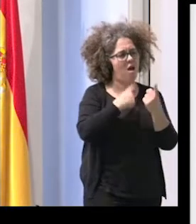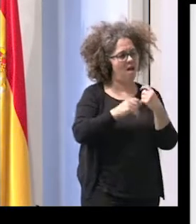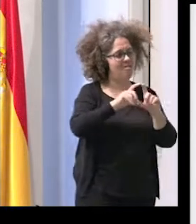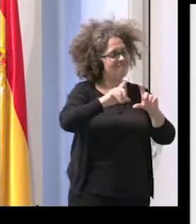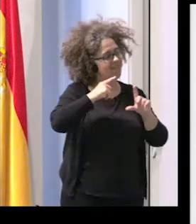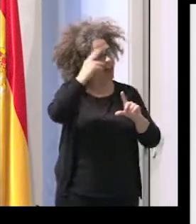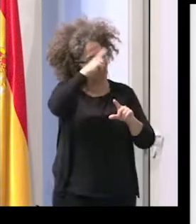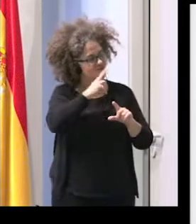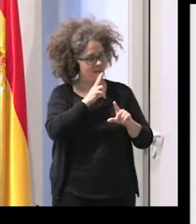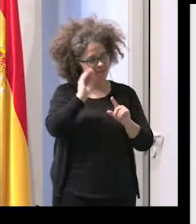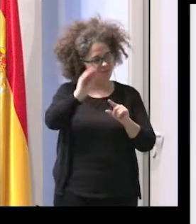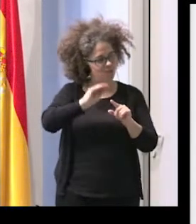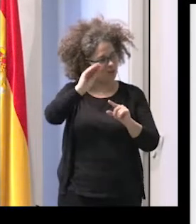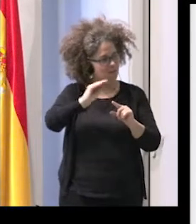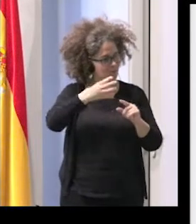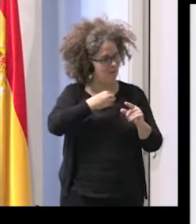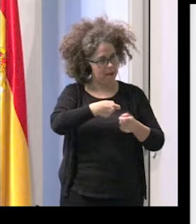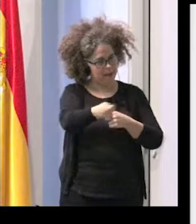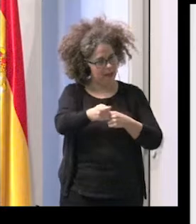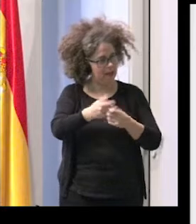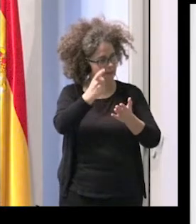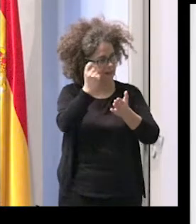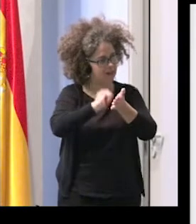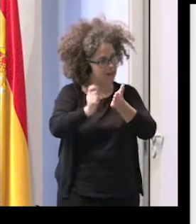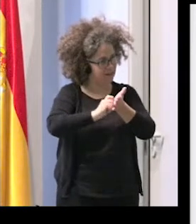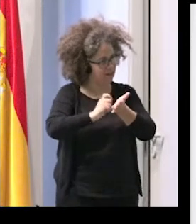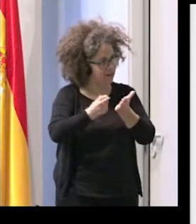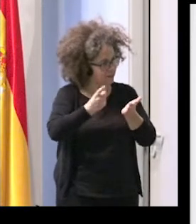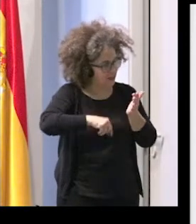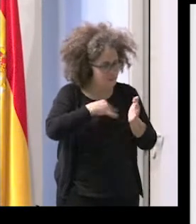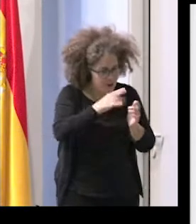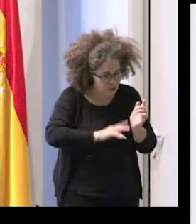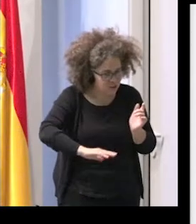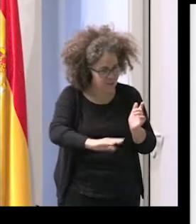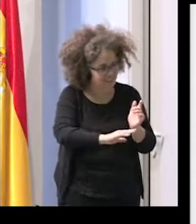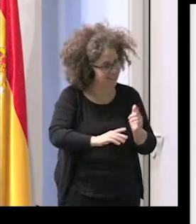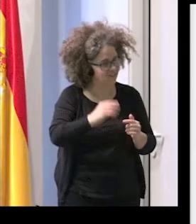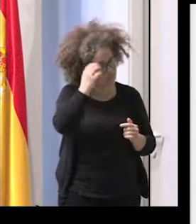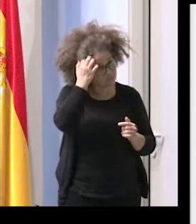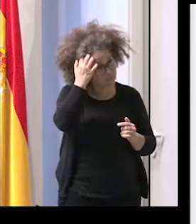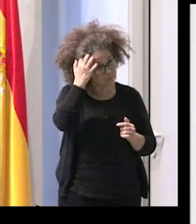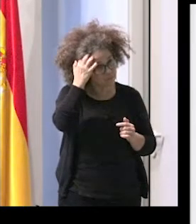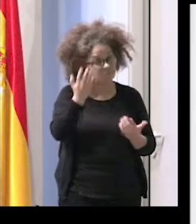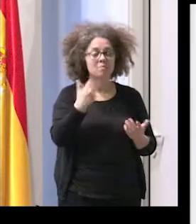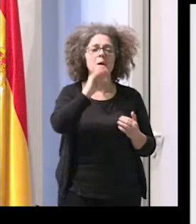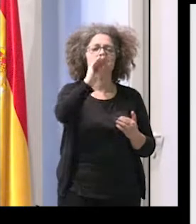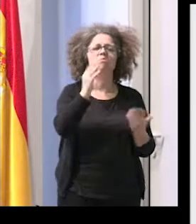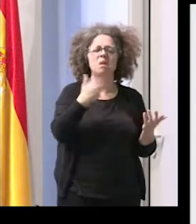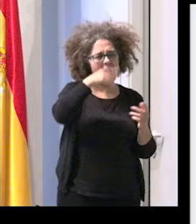asked children with hearing aids, where does your child spend most of their time? And the